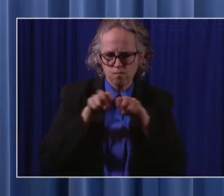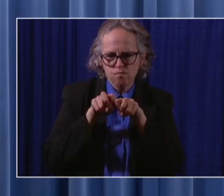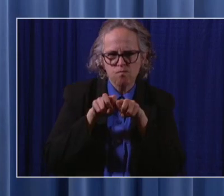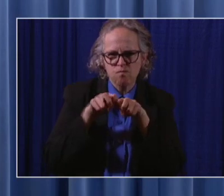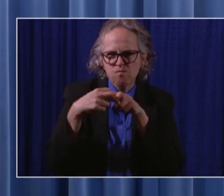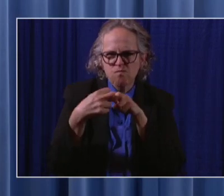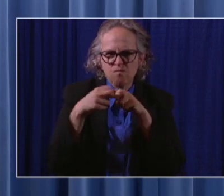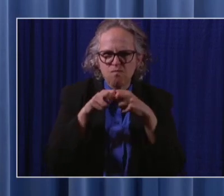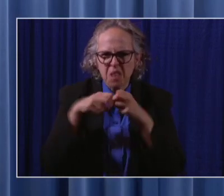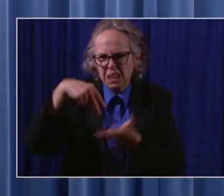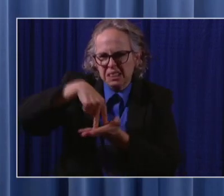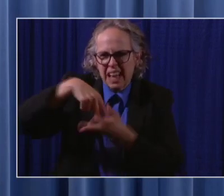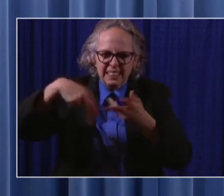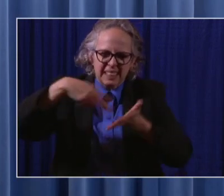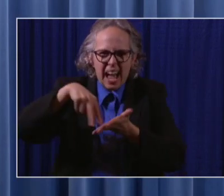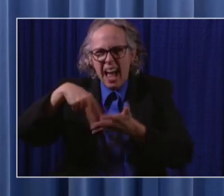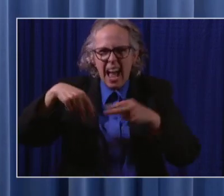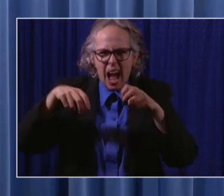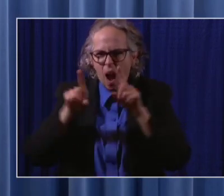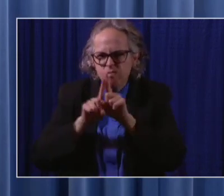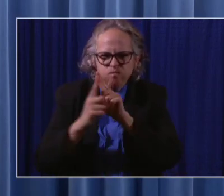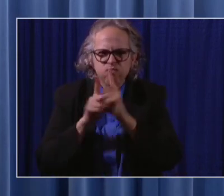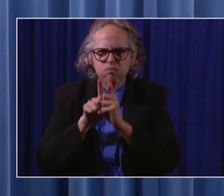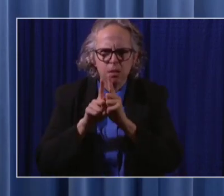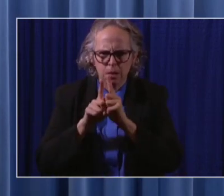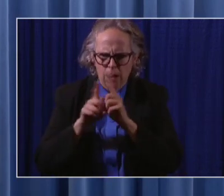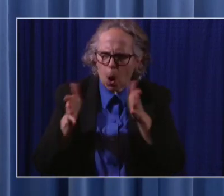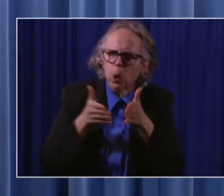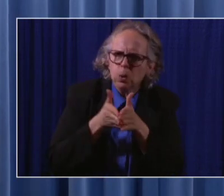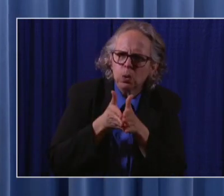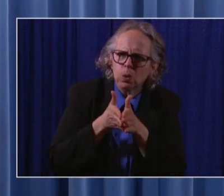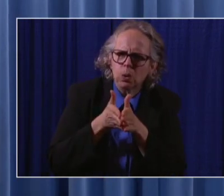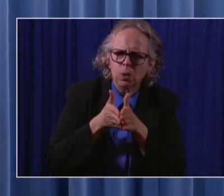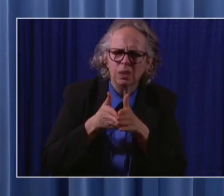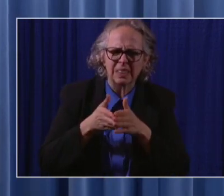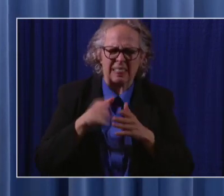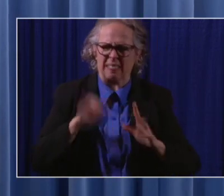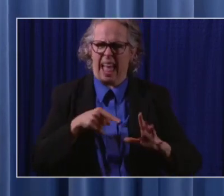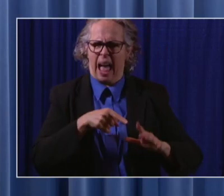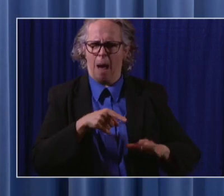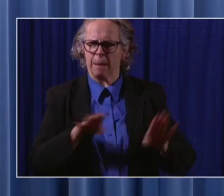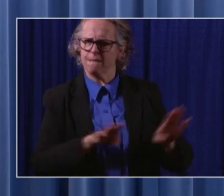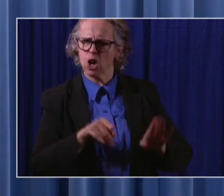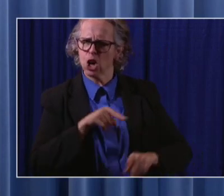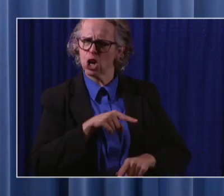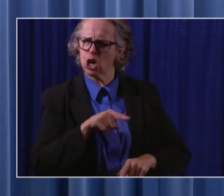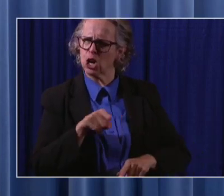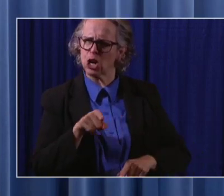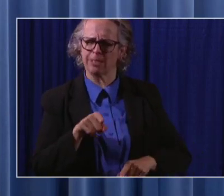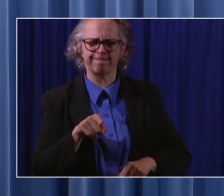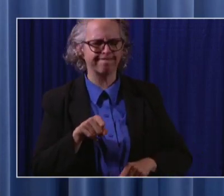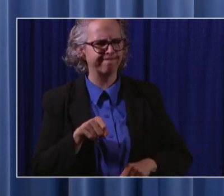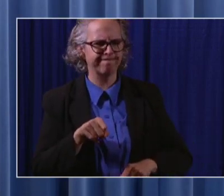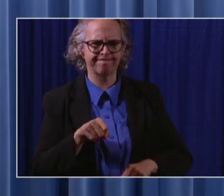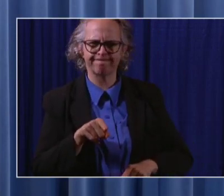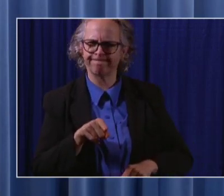people shoulder to shoulder. But actors like this, as I said, are in fact outliers.